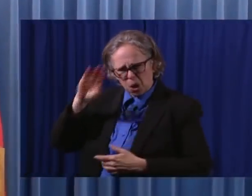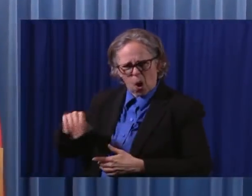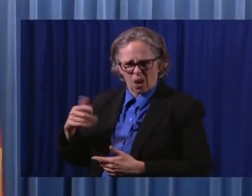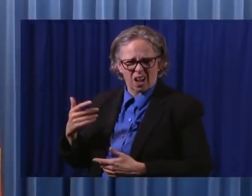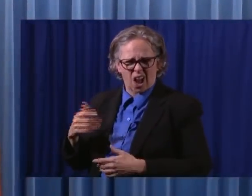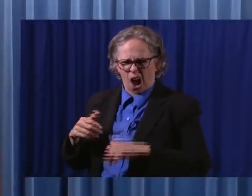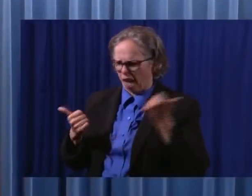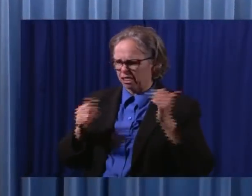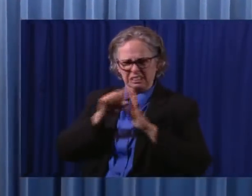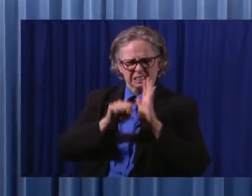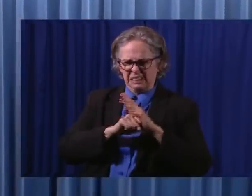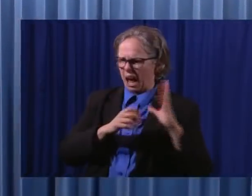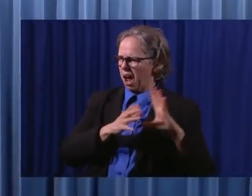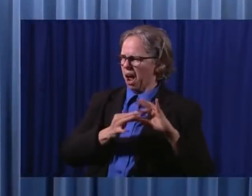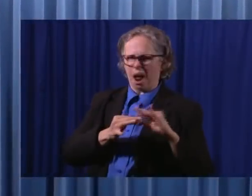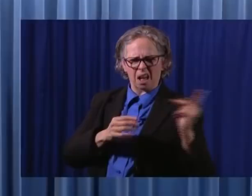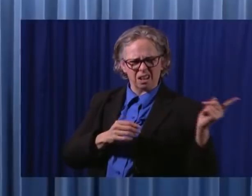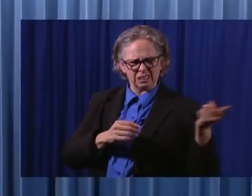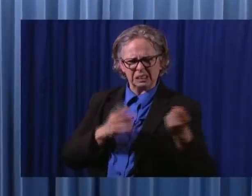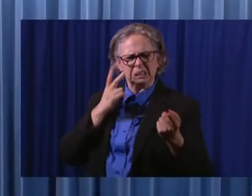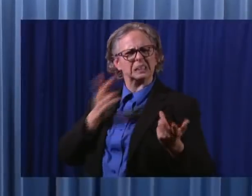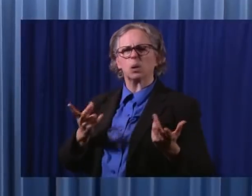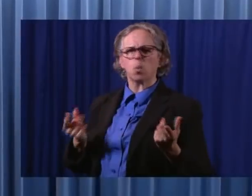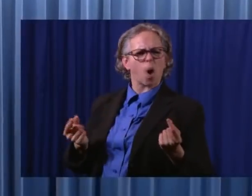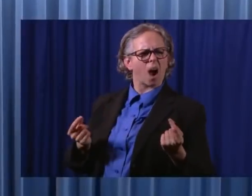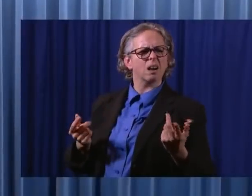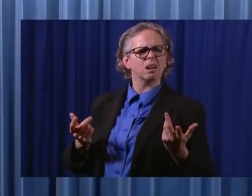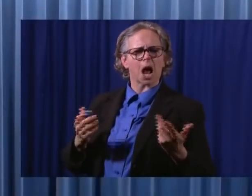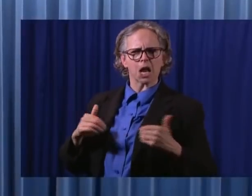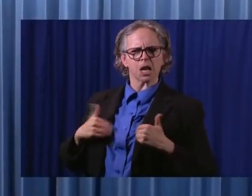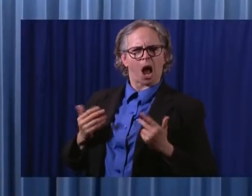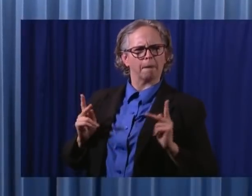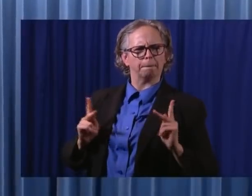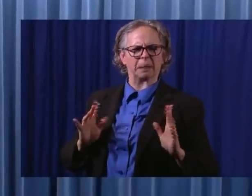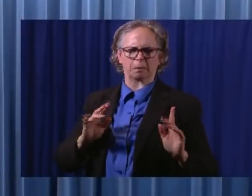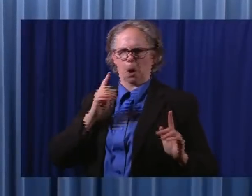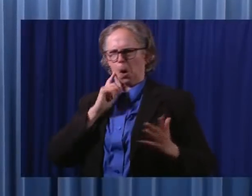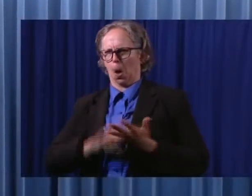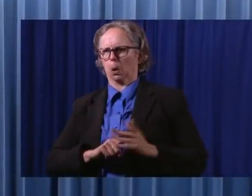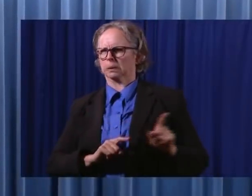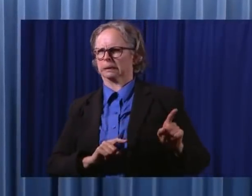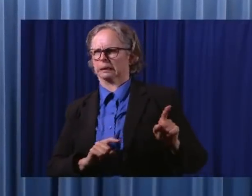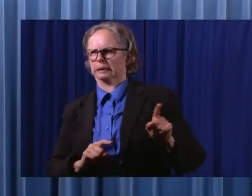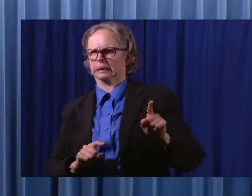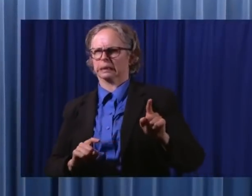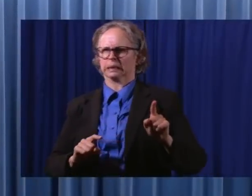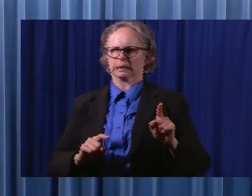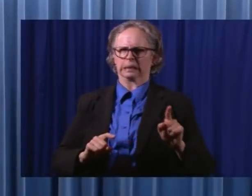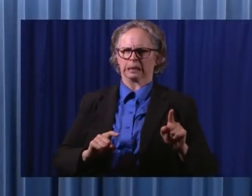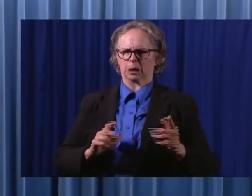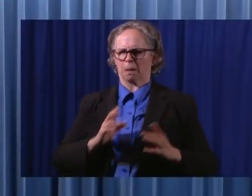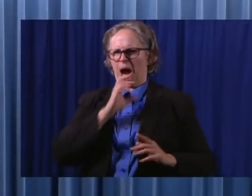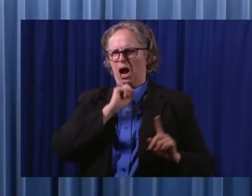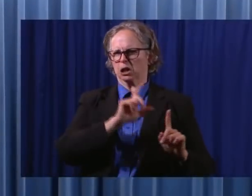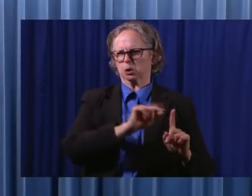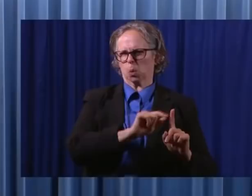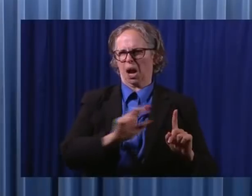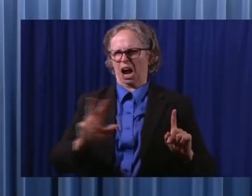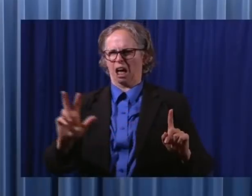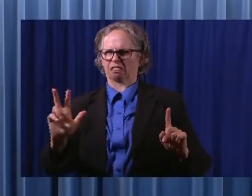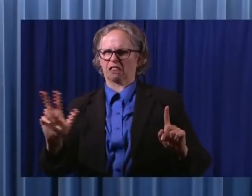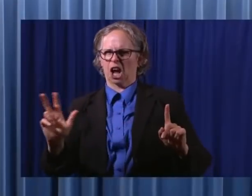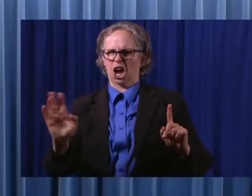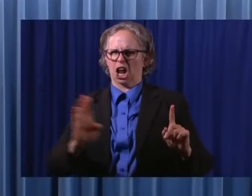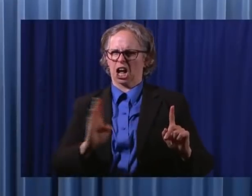states, it appears as some of the more younger individuals, 20 to 40 maybe, seem